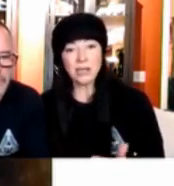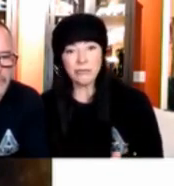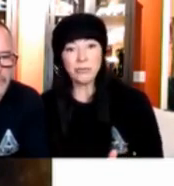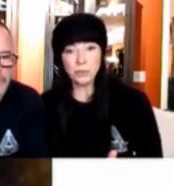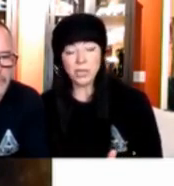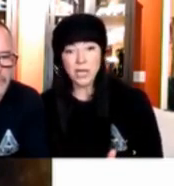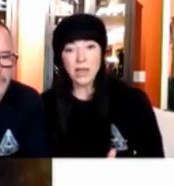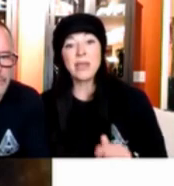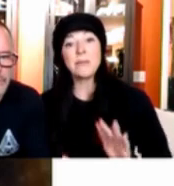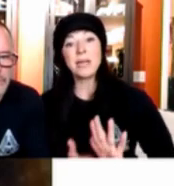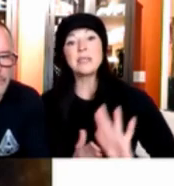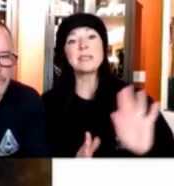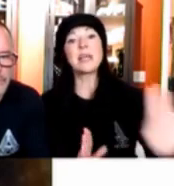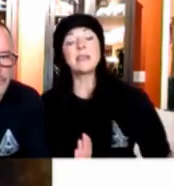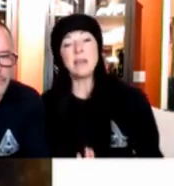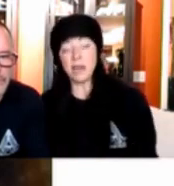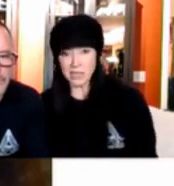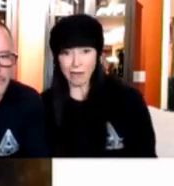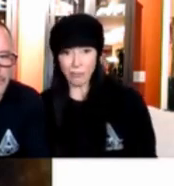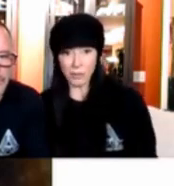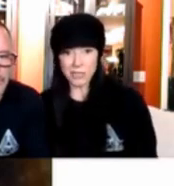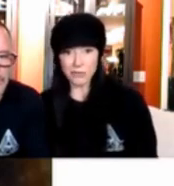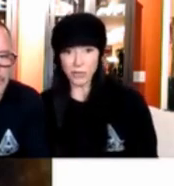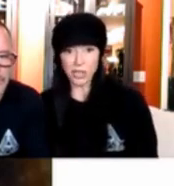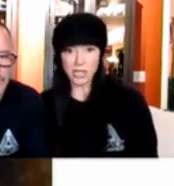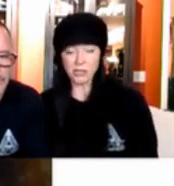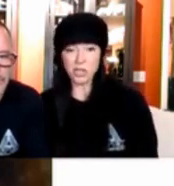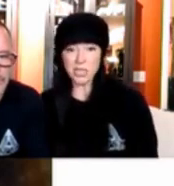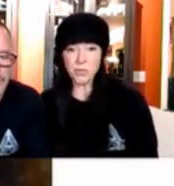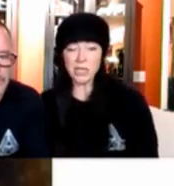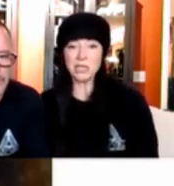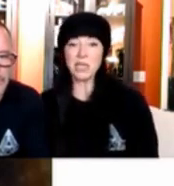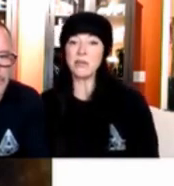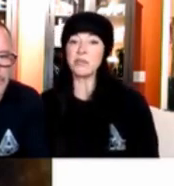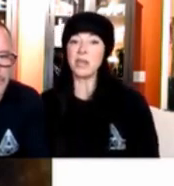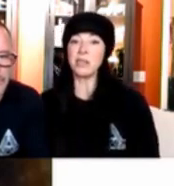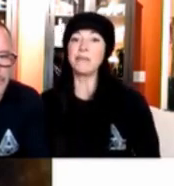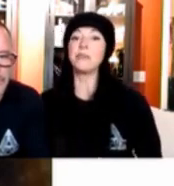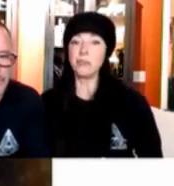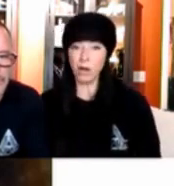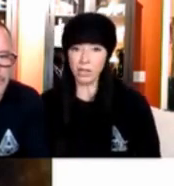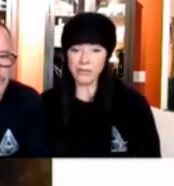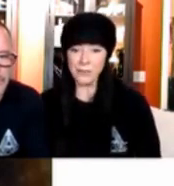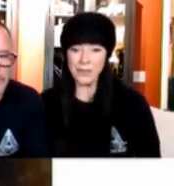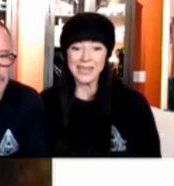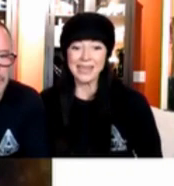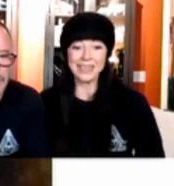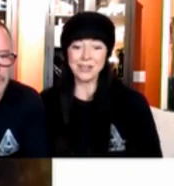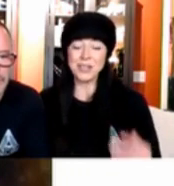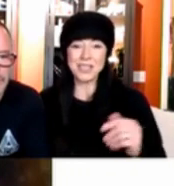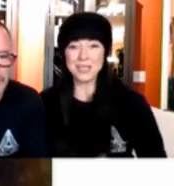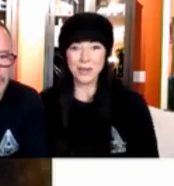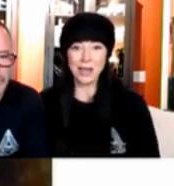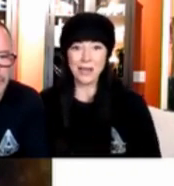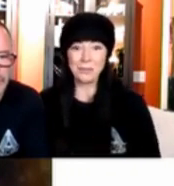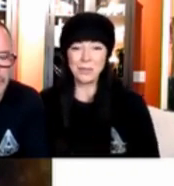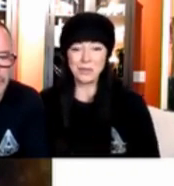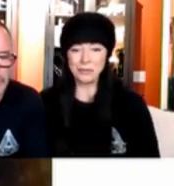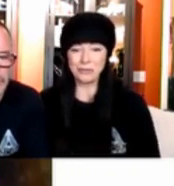not enough food, they might decide not to have puppies for a year just because they know there's not enough food for all of them. And here you see